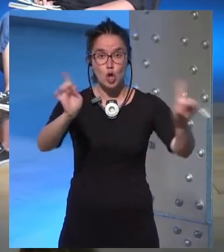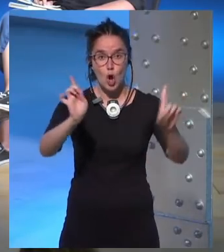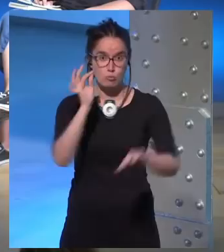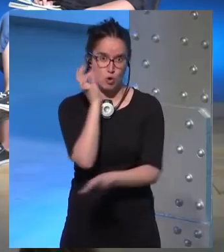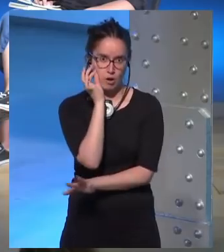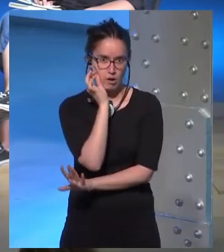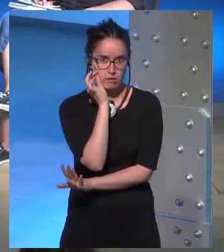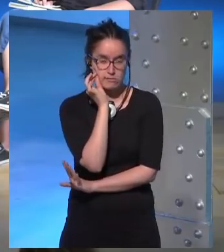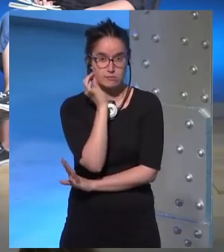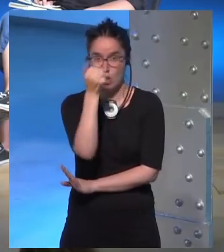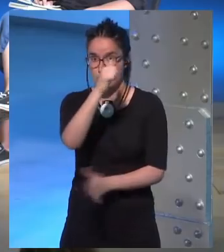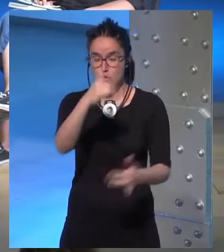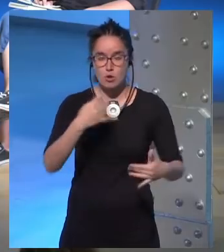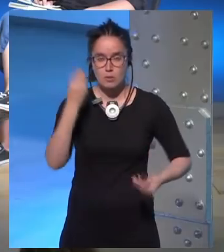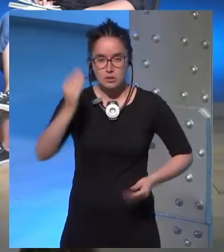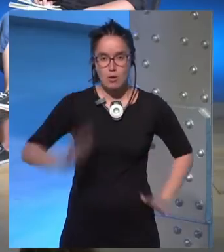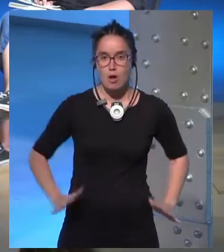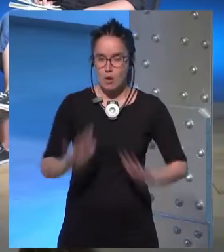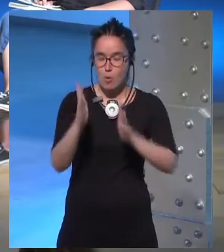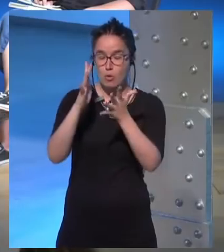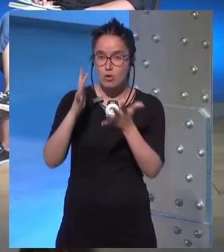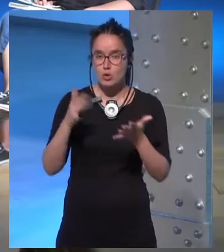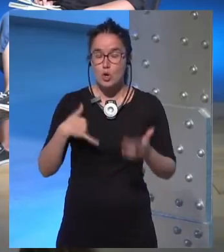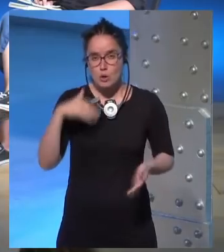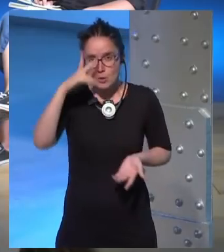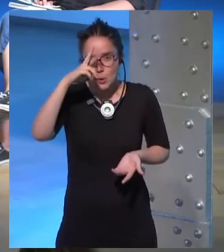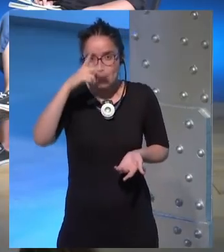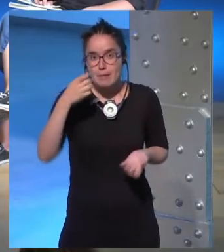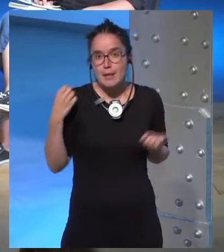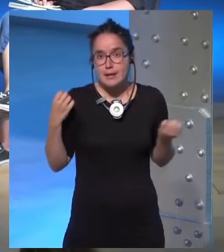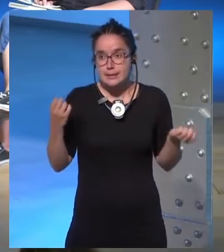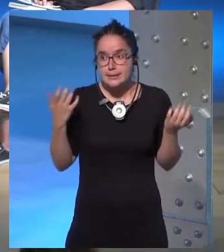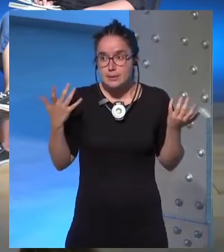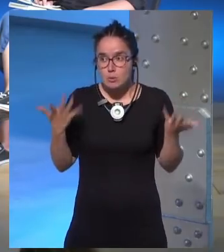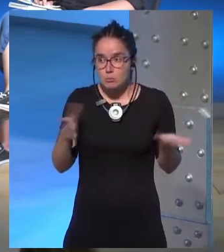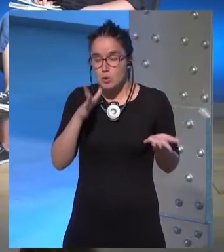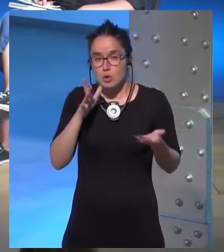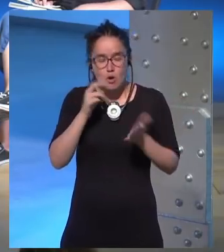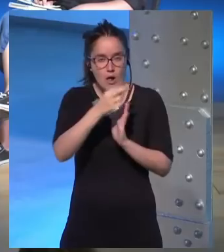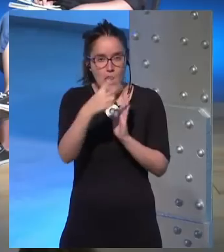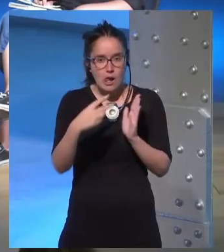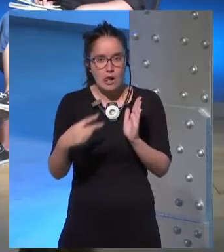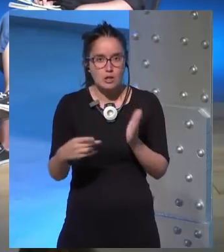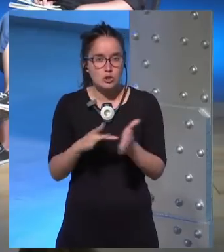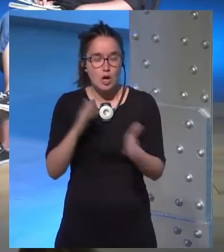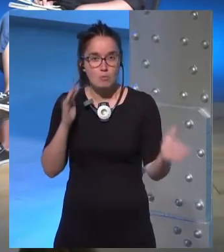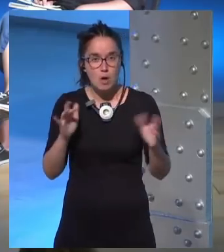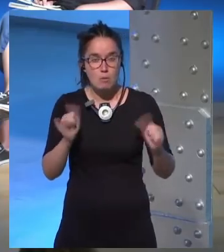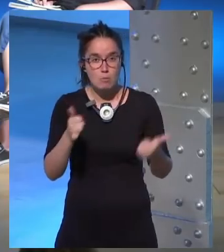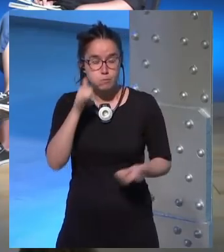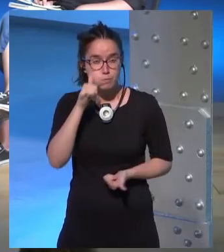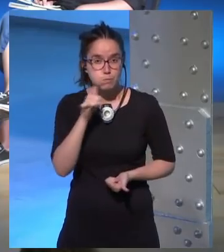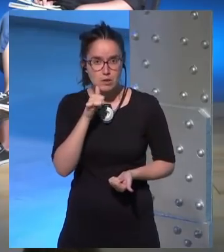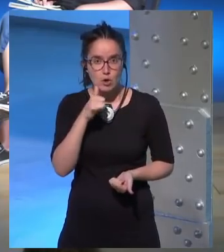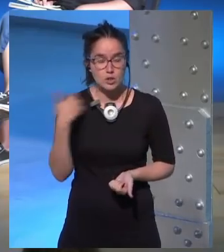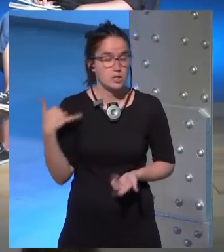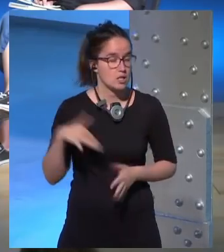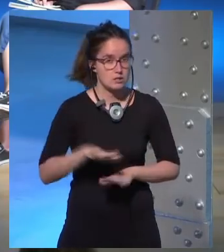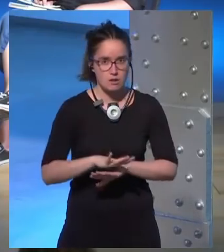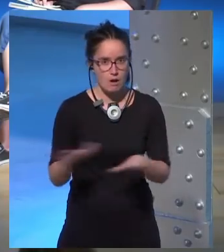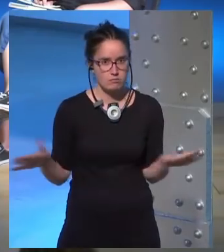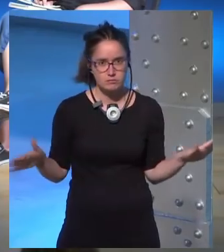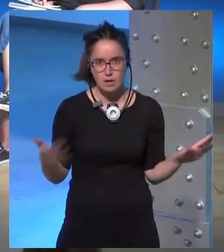Kameron has mentioned, only women are in the book, and I was really concerned because at one